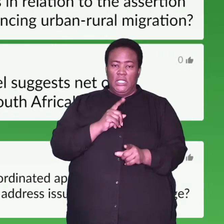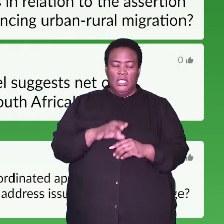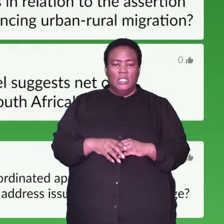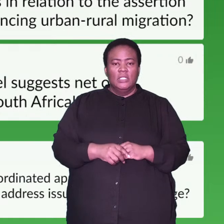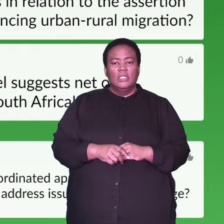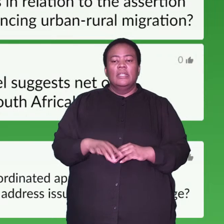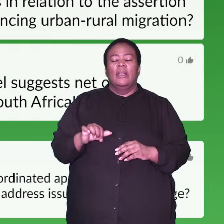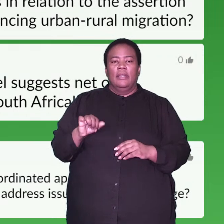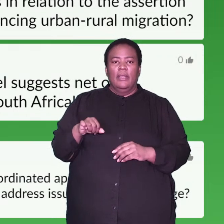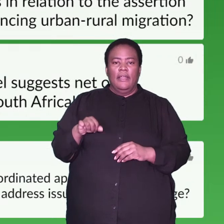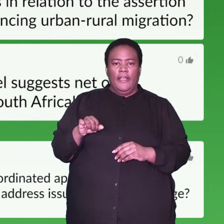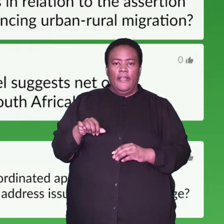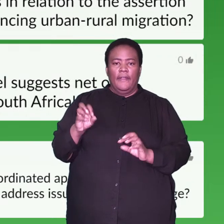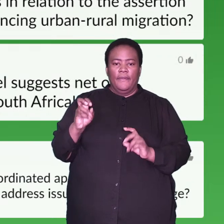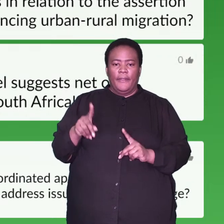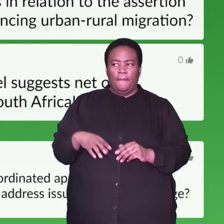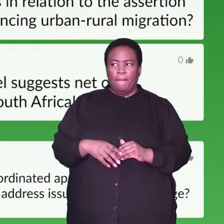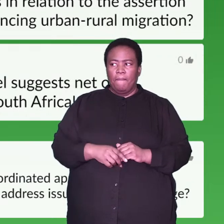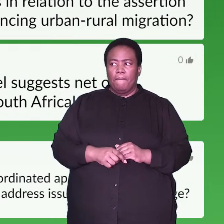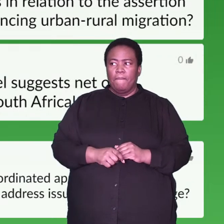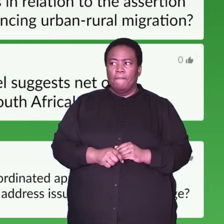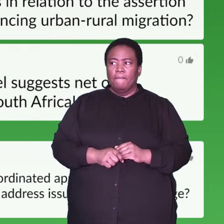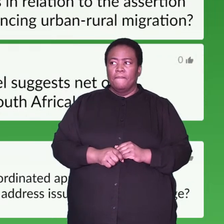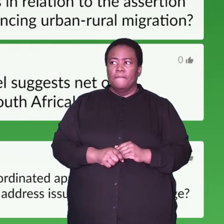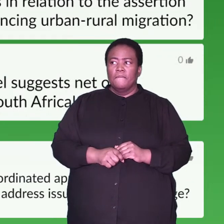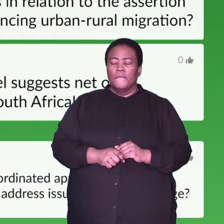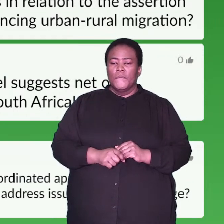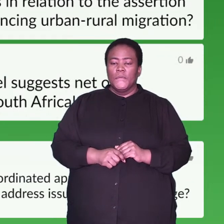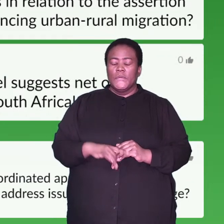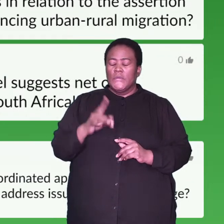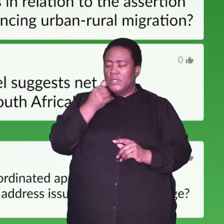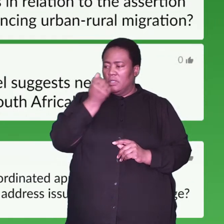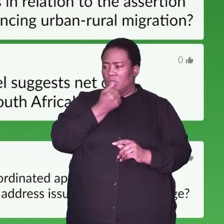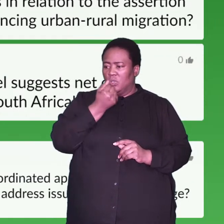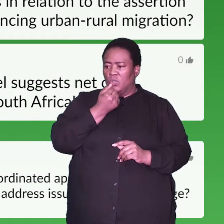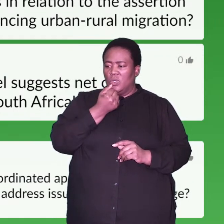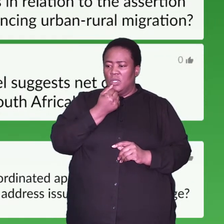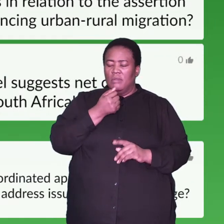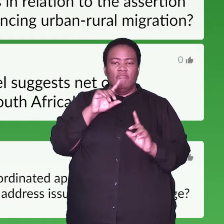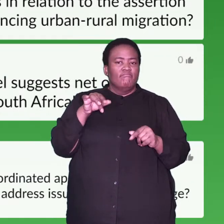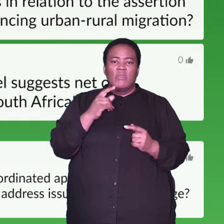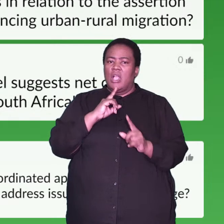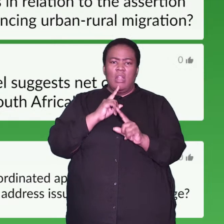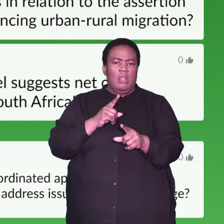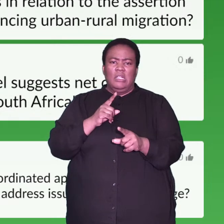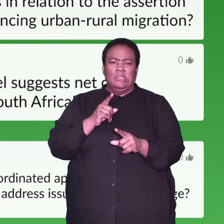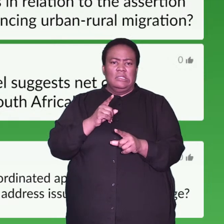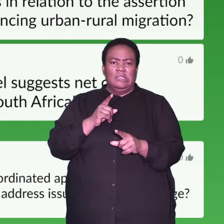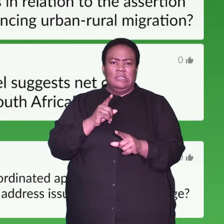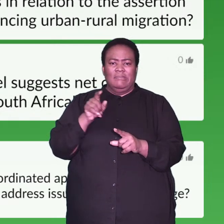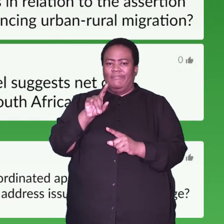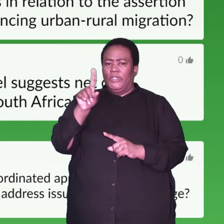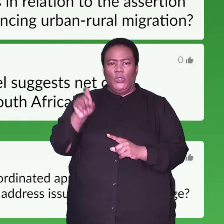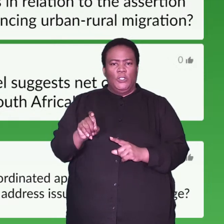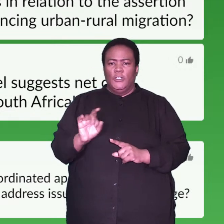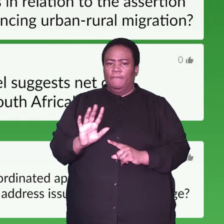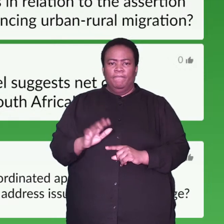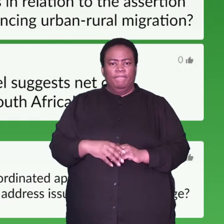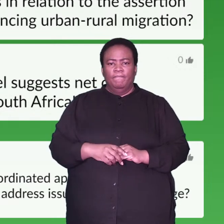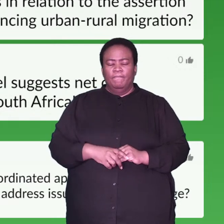Yeah, all right. Yeah, so sorry, I can't really answer the question.